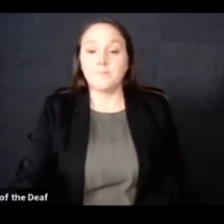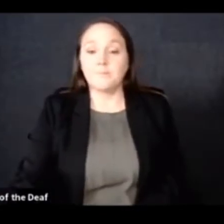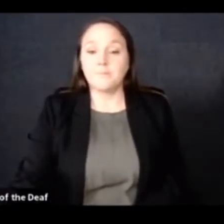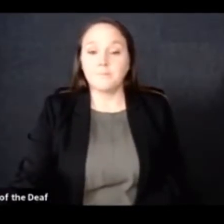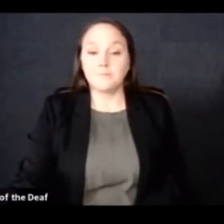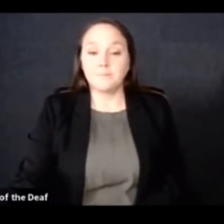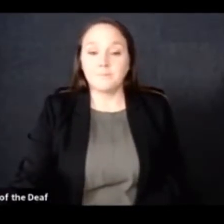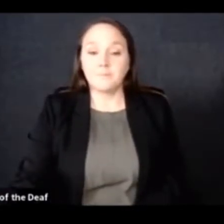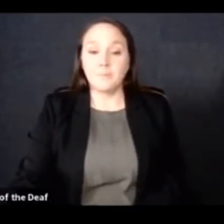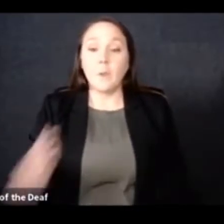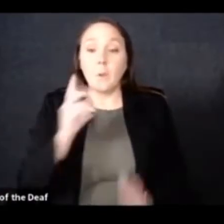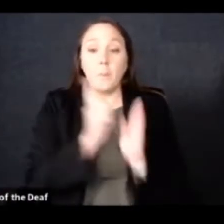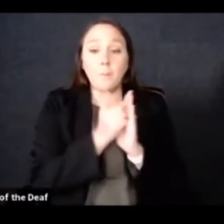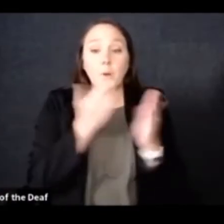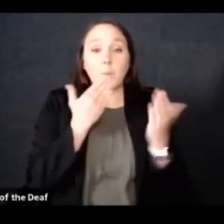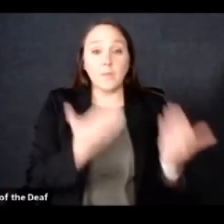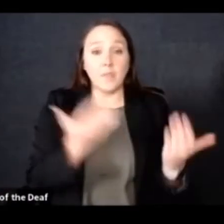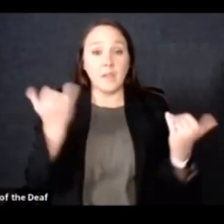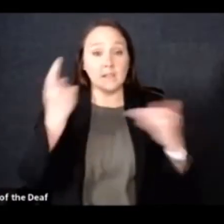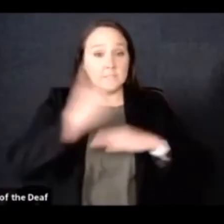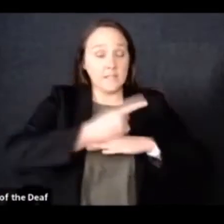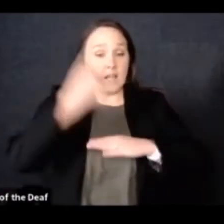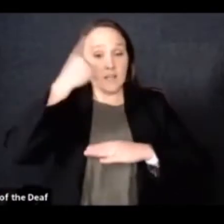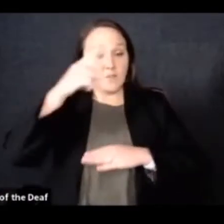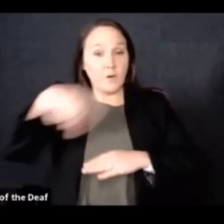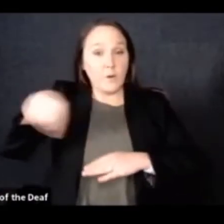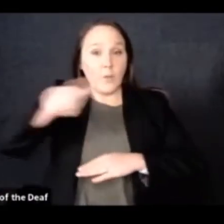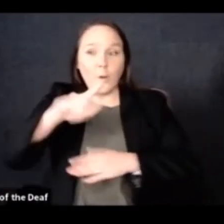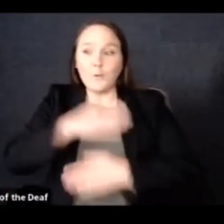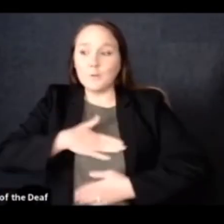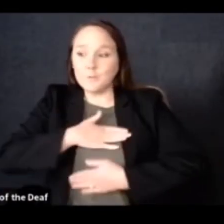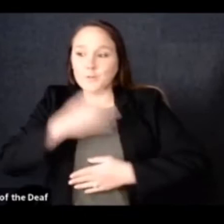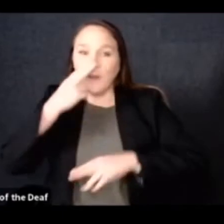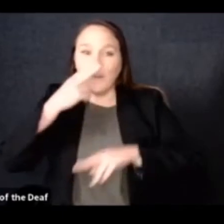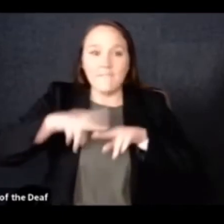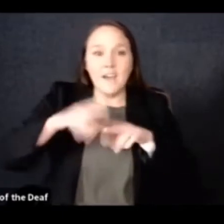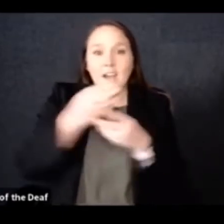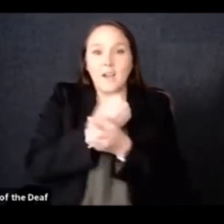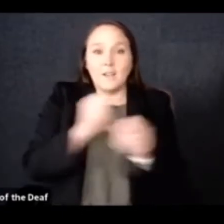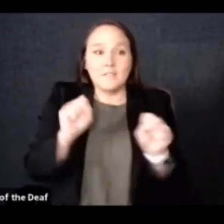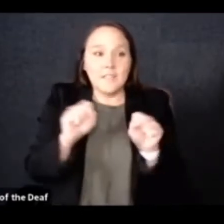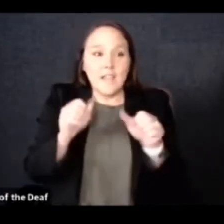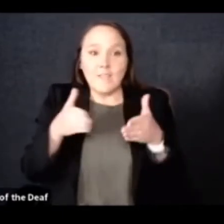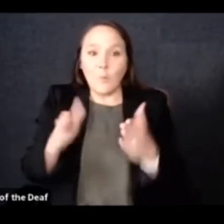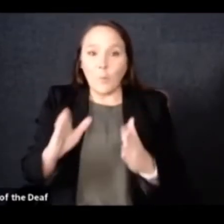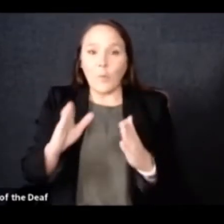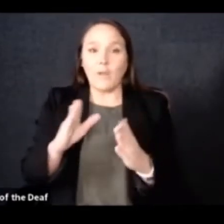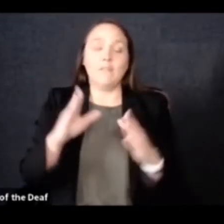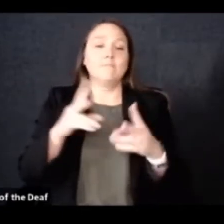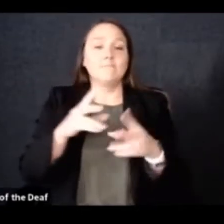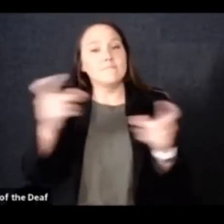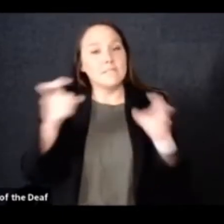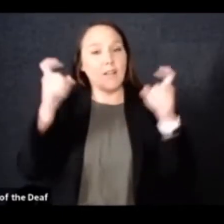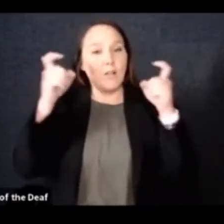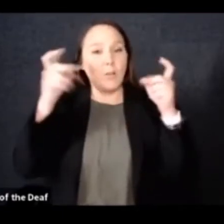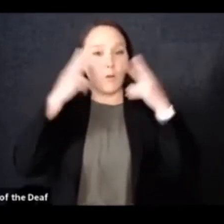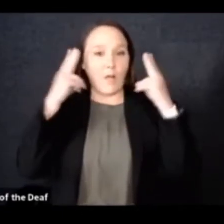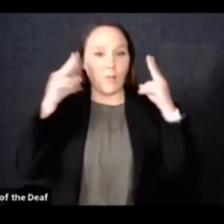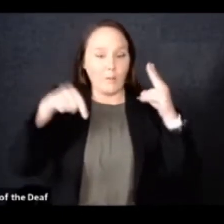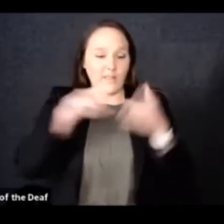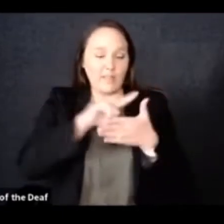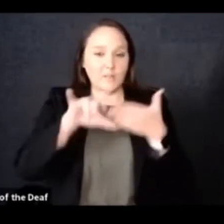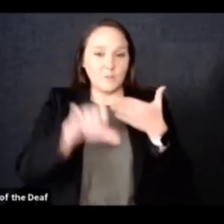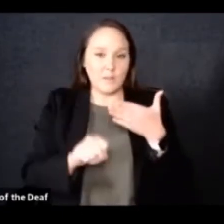of gratitude today is to those finding fun and safe ways to celebrate Halloween this weekend. Seeing dozens of happy dressed